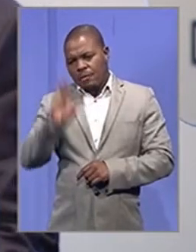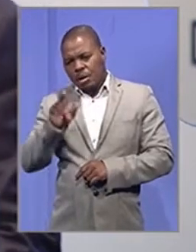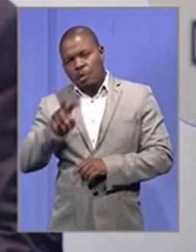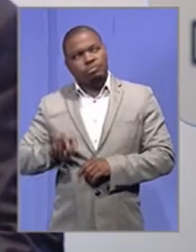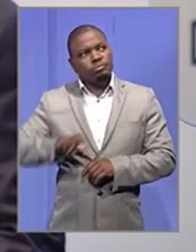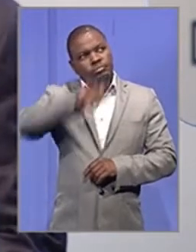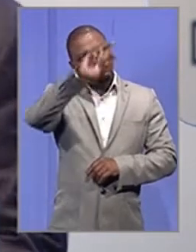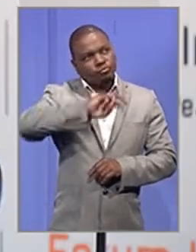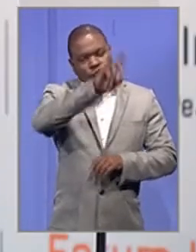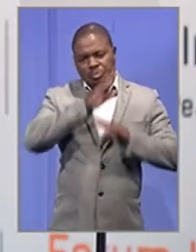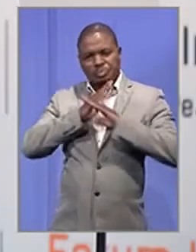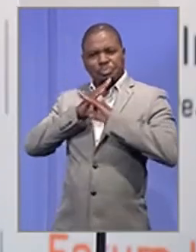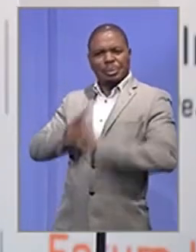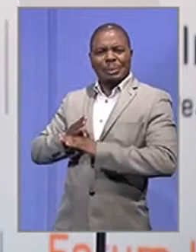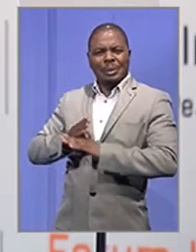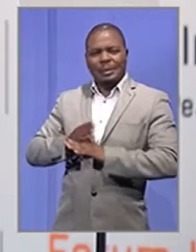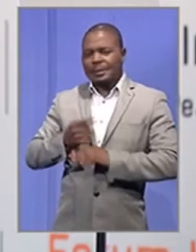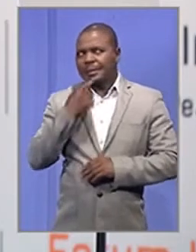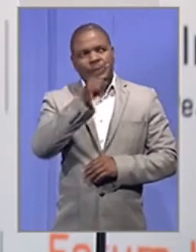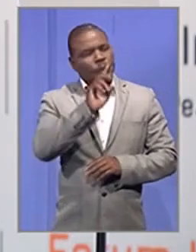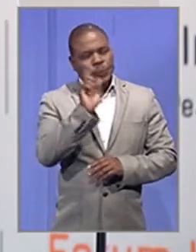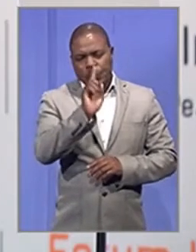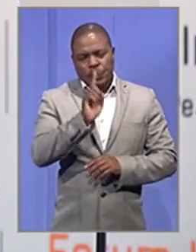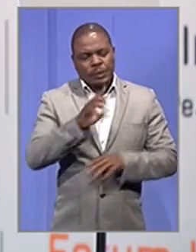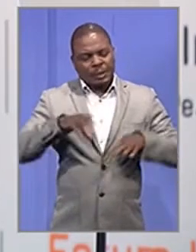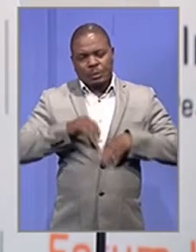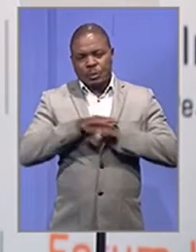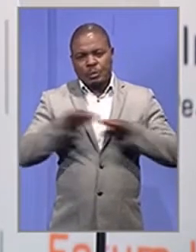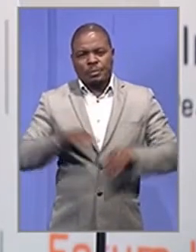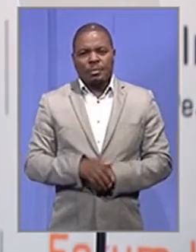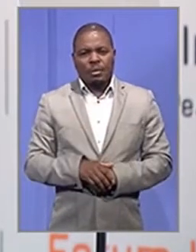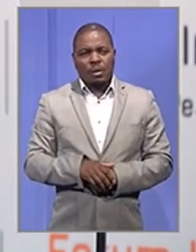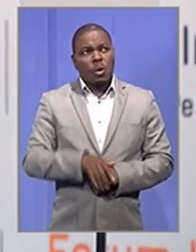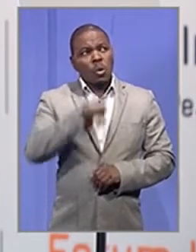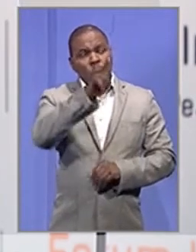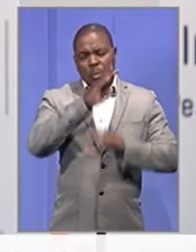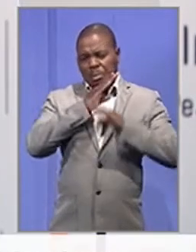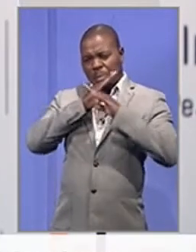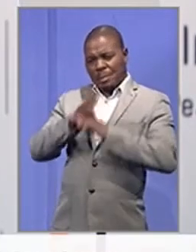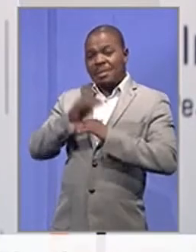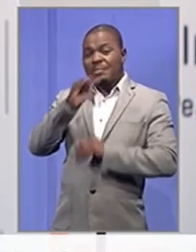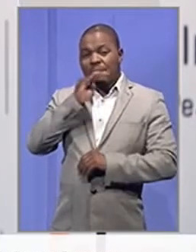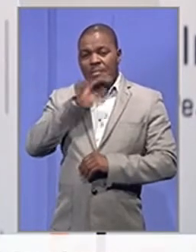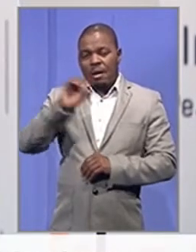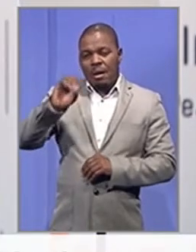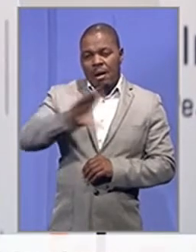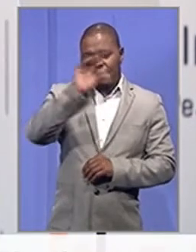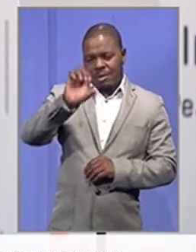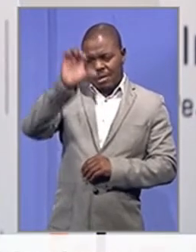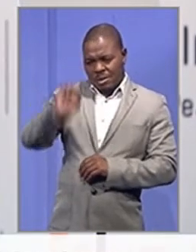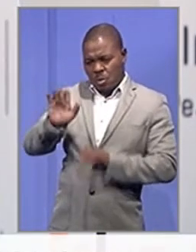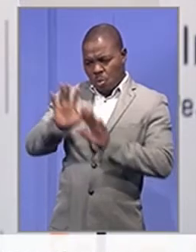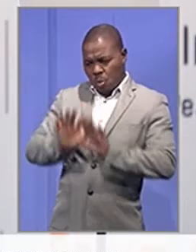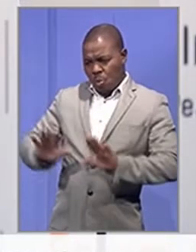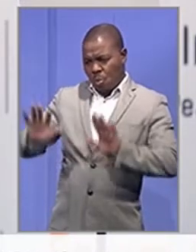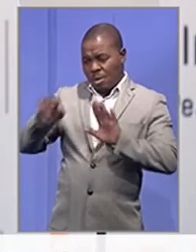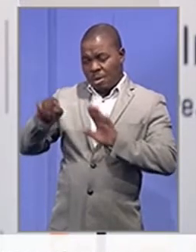tša Afrika. This new ban is going to devastate the economies in Southern Africa that